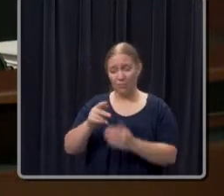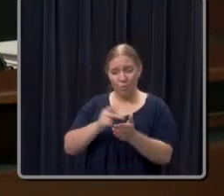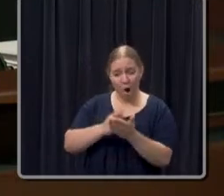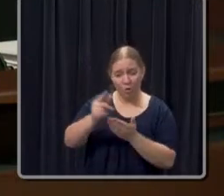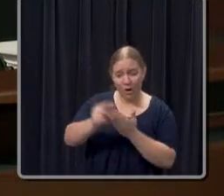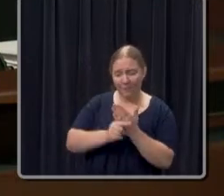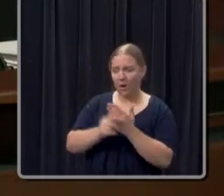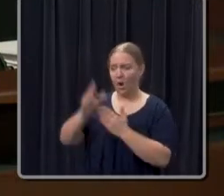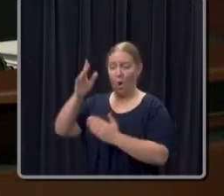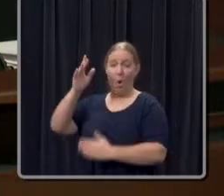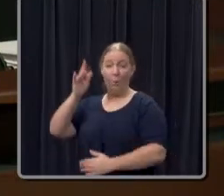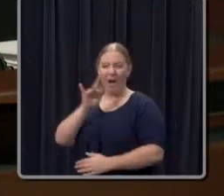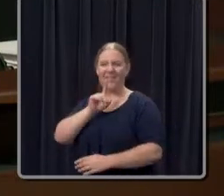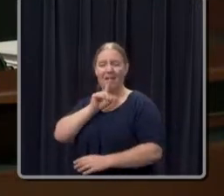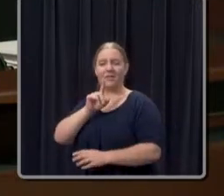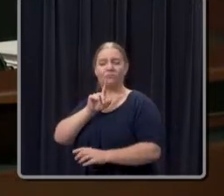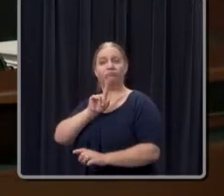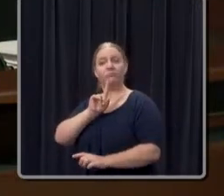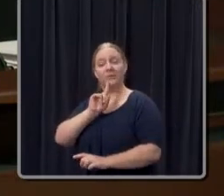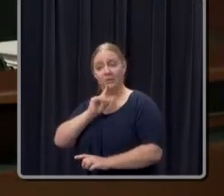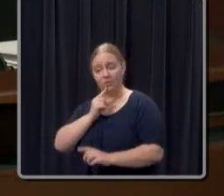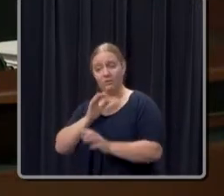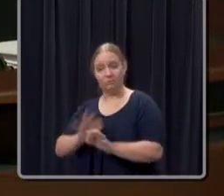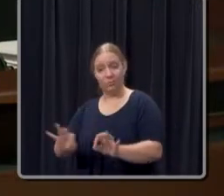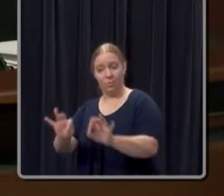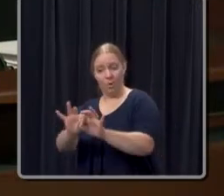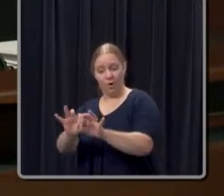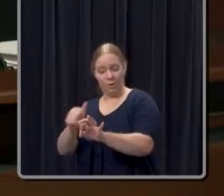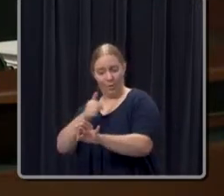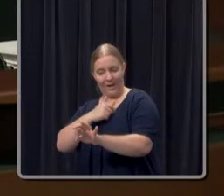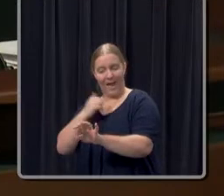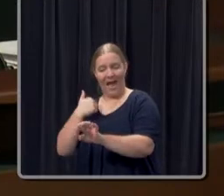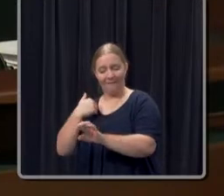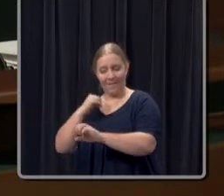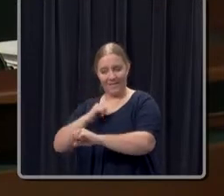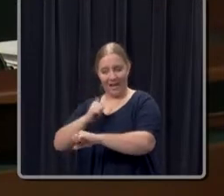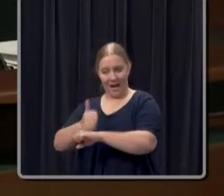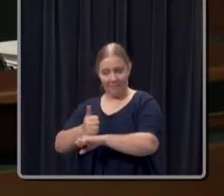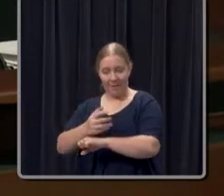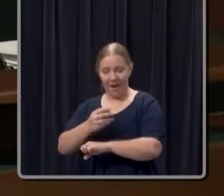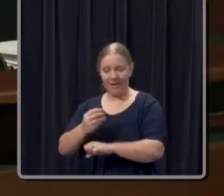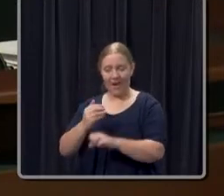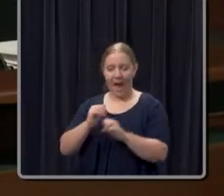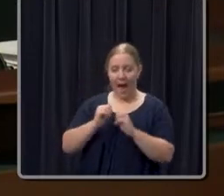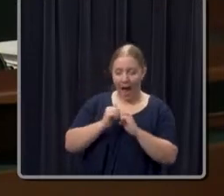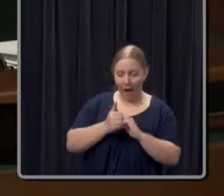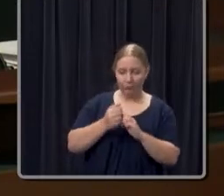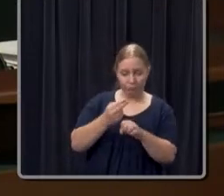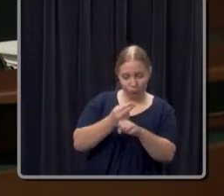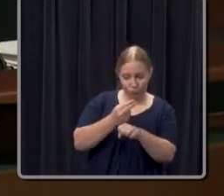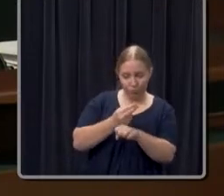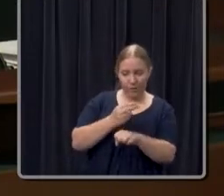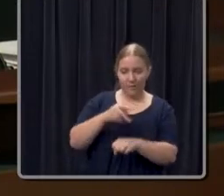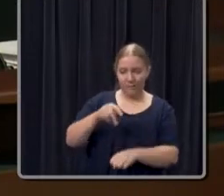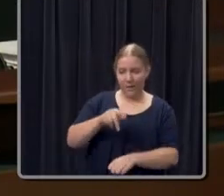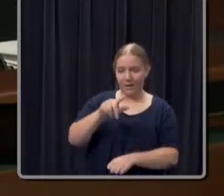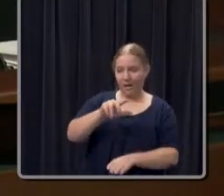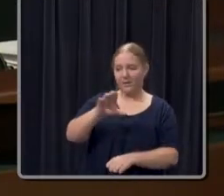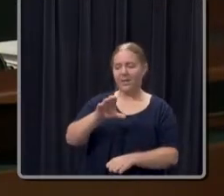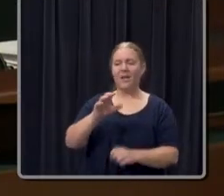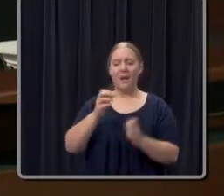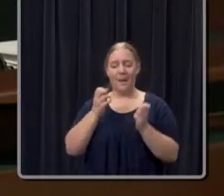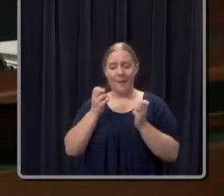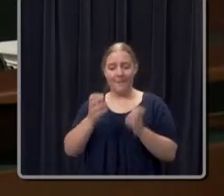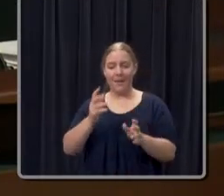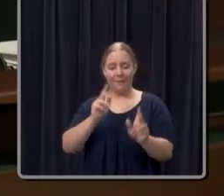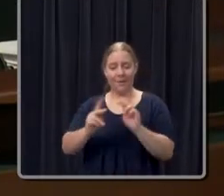and why that's really, really critical that we have it and that how they're using it. Because a lot of the folks outside the schools themselves aren't